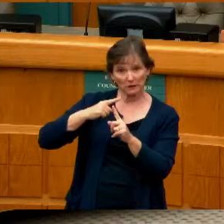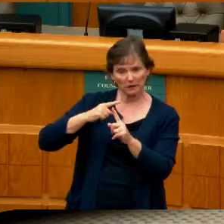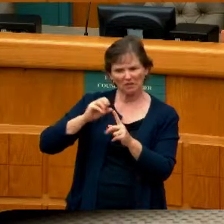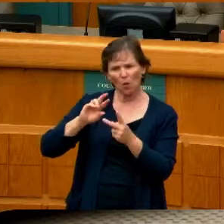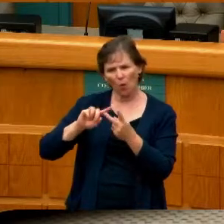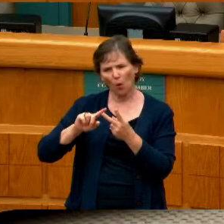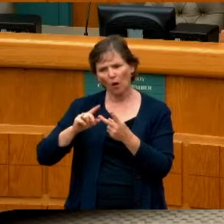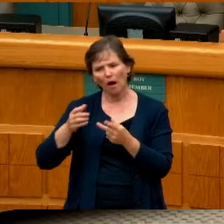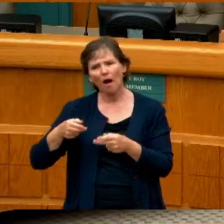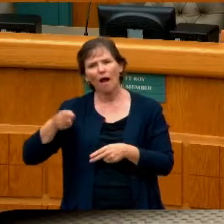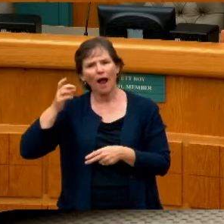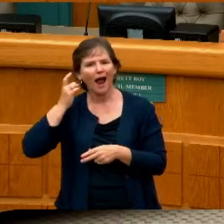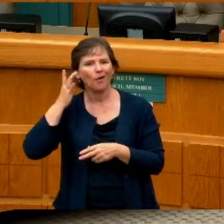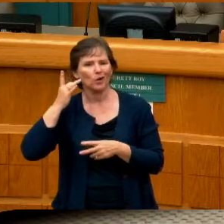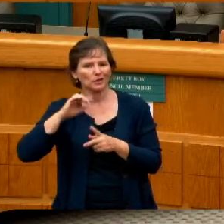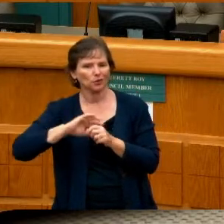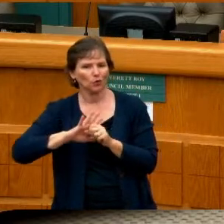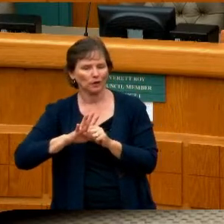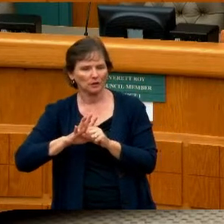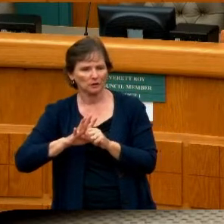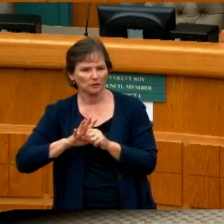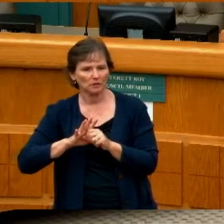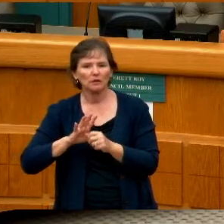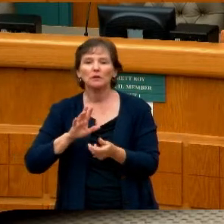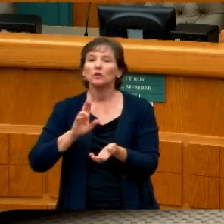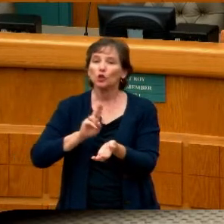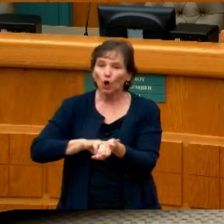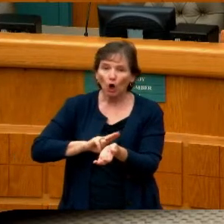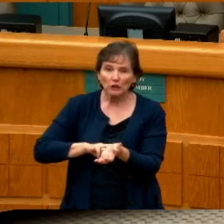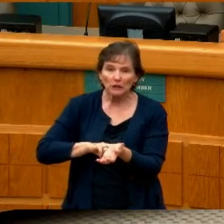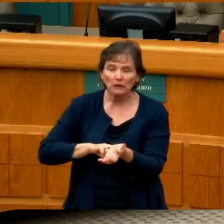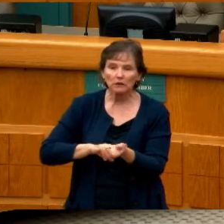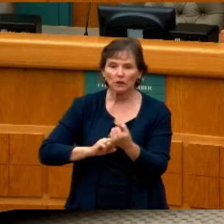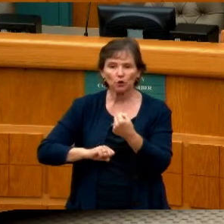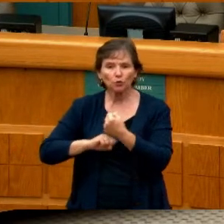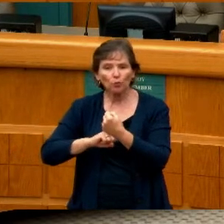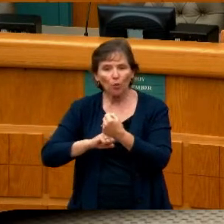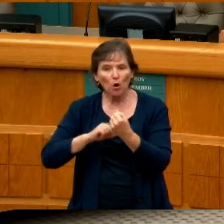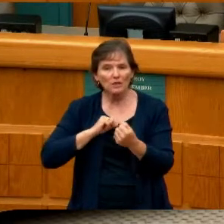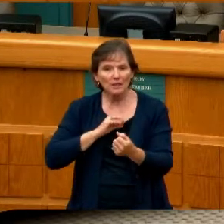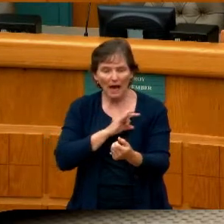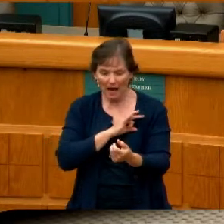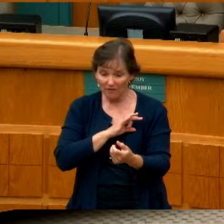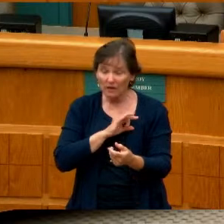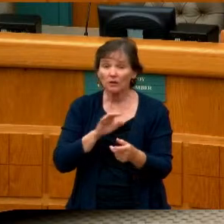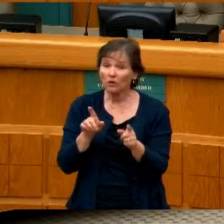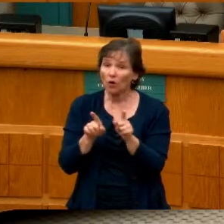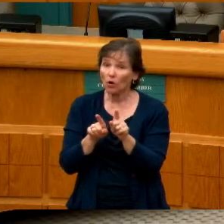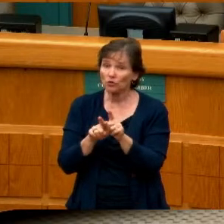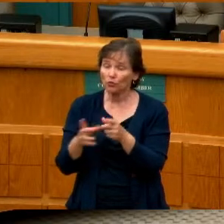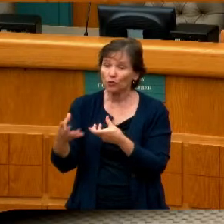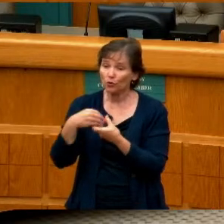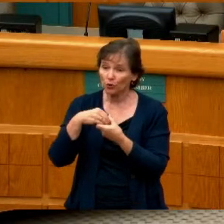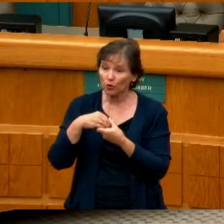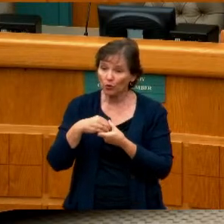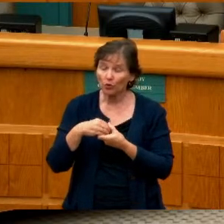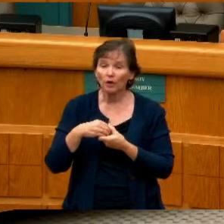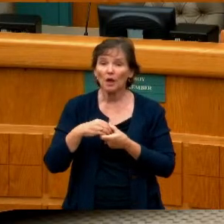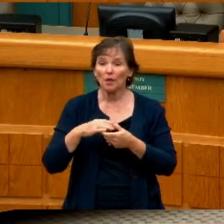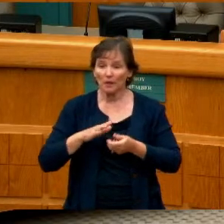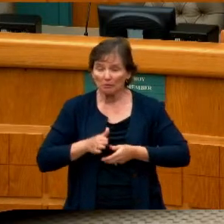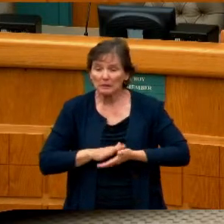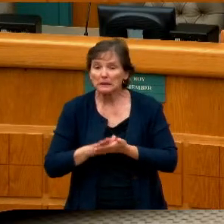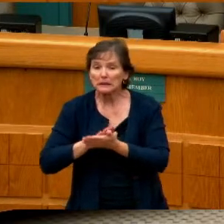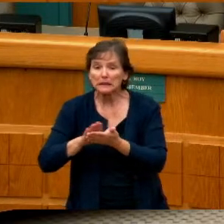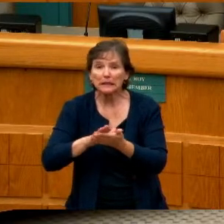positive or at high risk for COVID-19. This includes physicians, nurses, respiratory therapists,